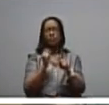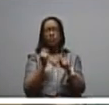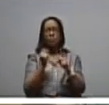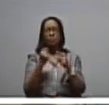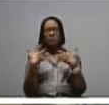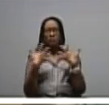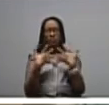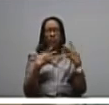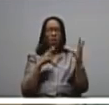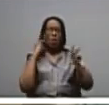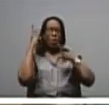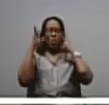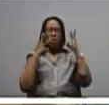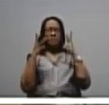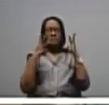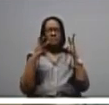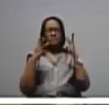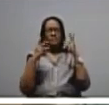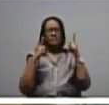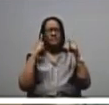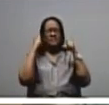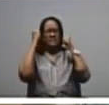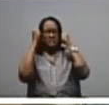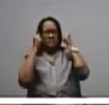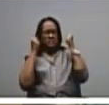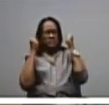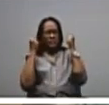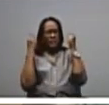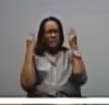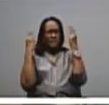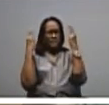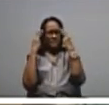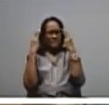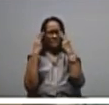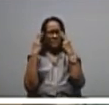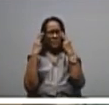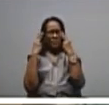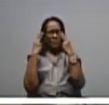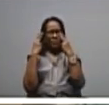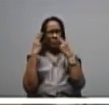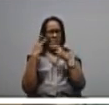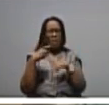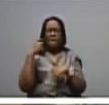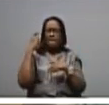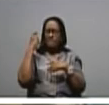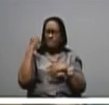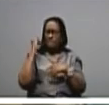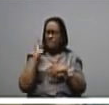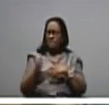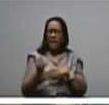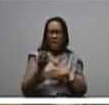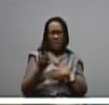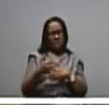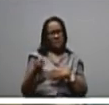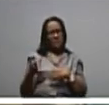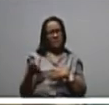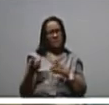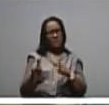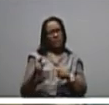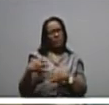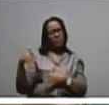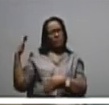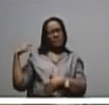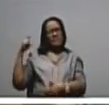by painful memories from the past, for people who do not believe in